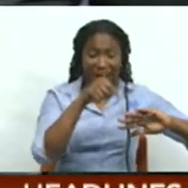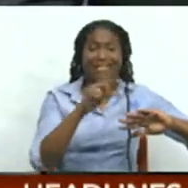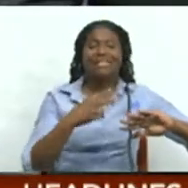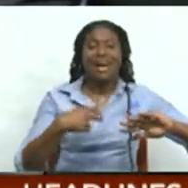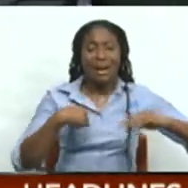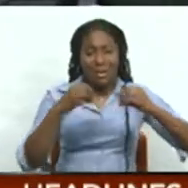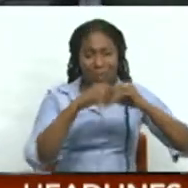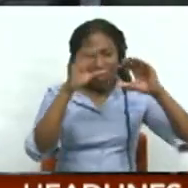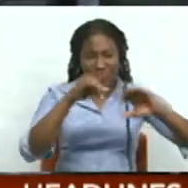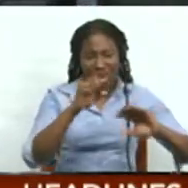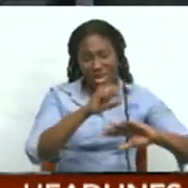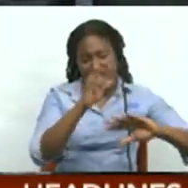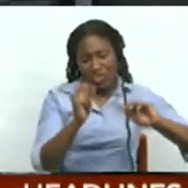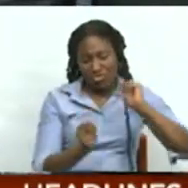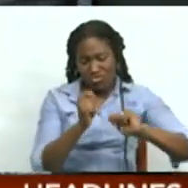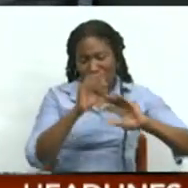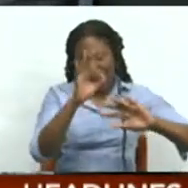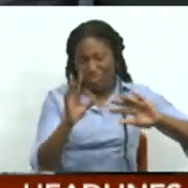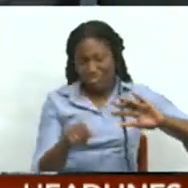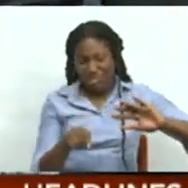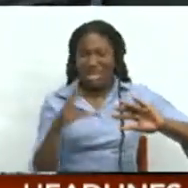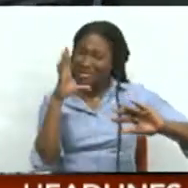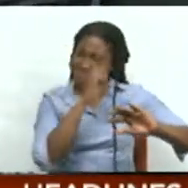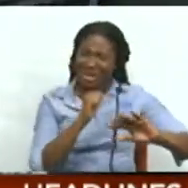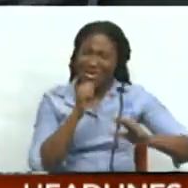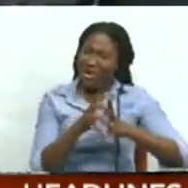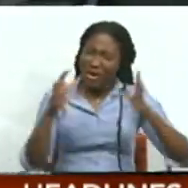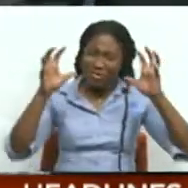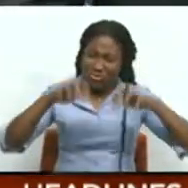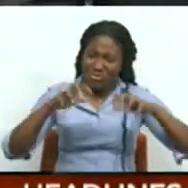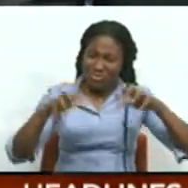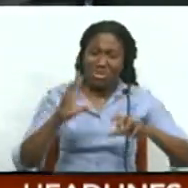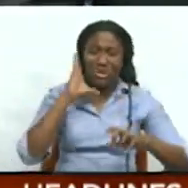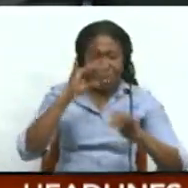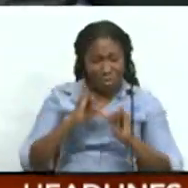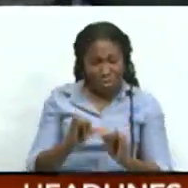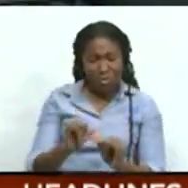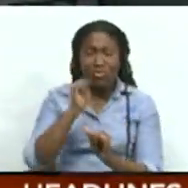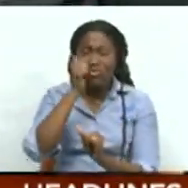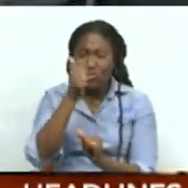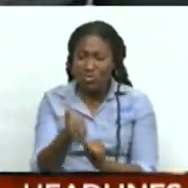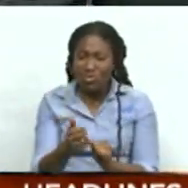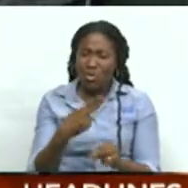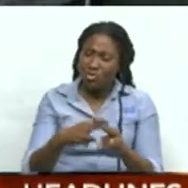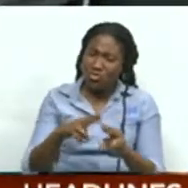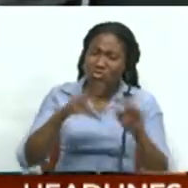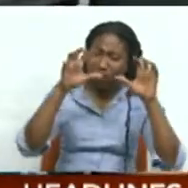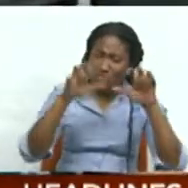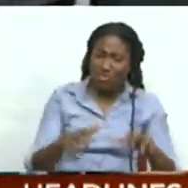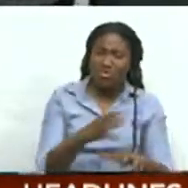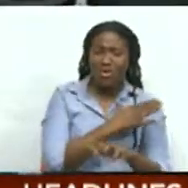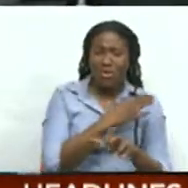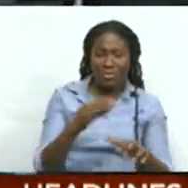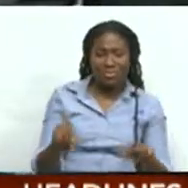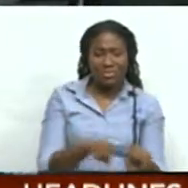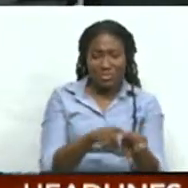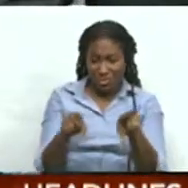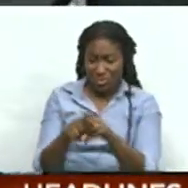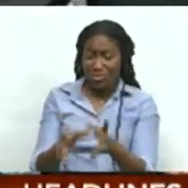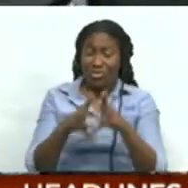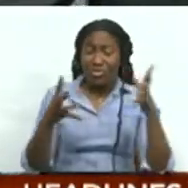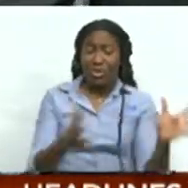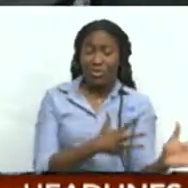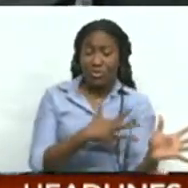feature. Now that shear line will be impacting us tomorrow, leading to those passing showers. Our low levels of the atmosphere, quite breezy, so we're looking out for